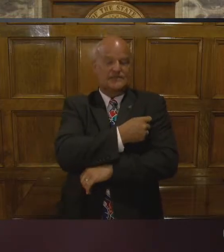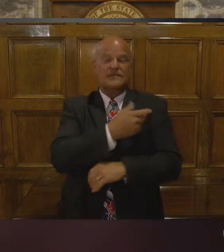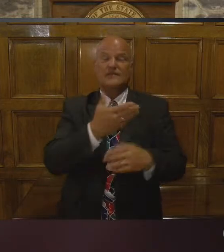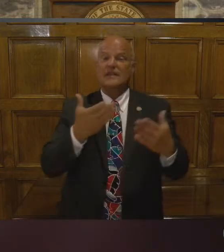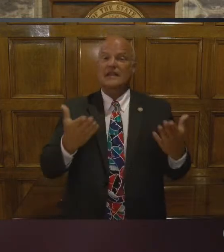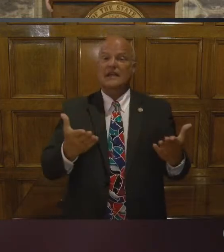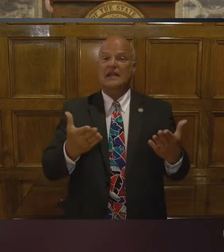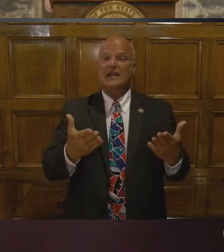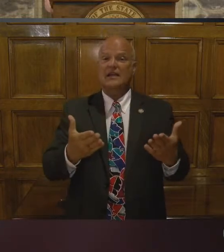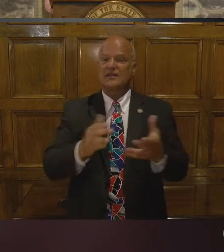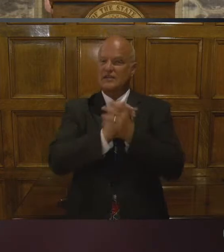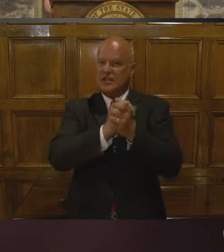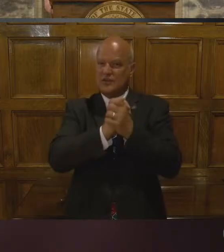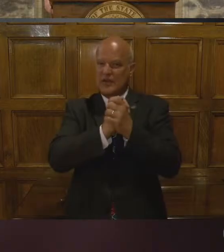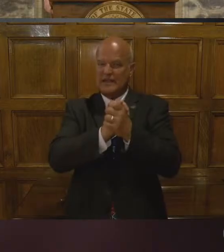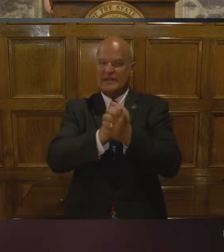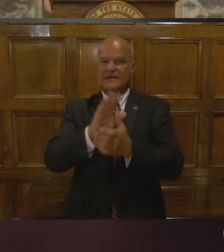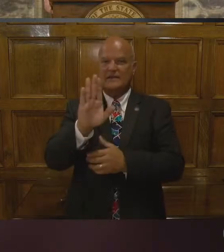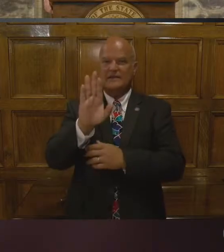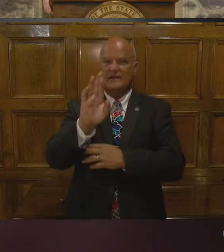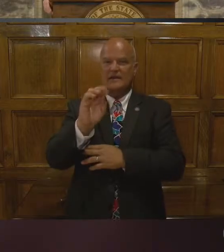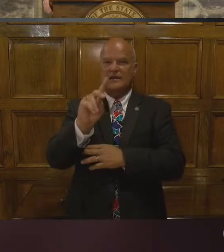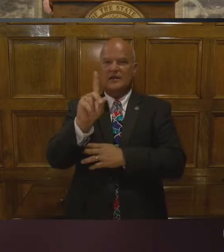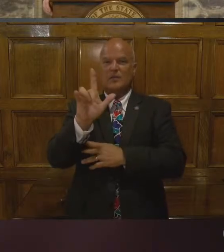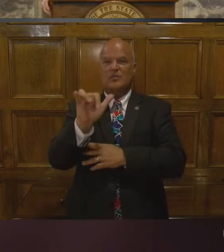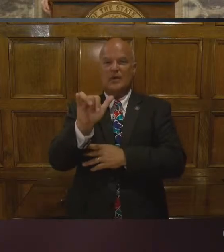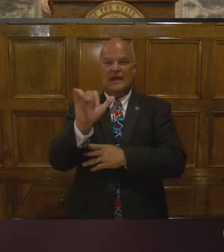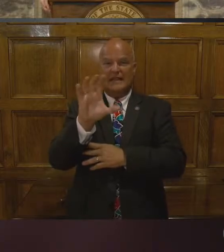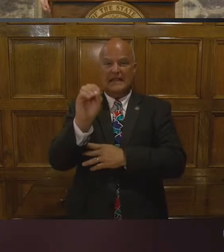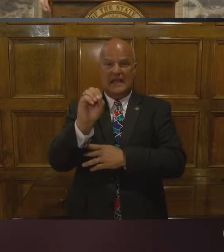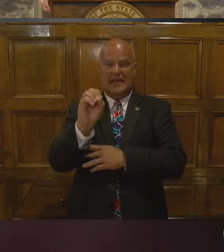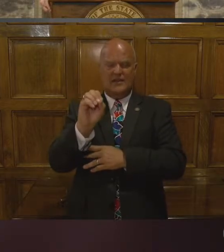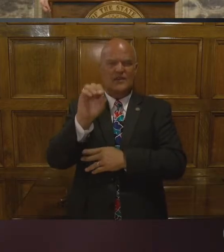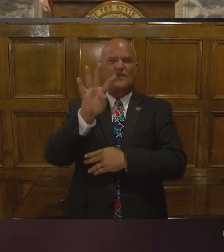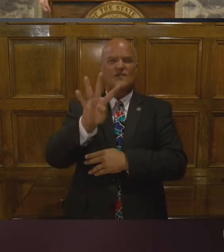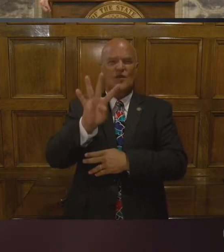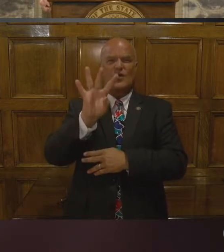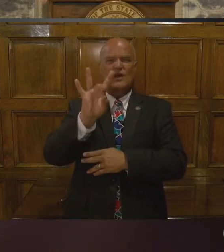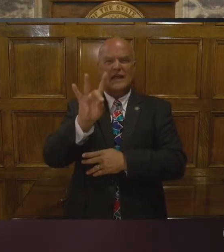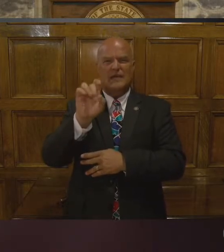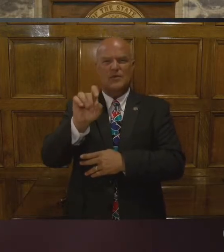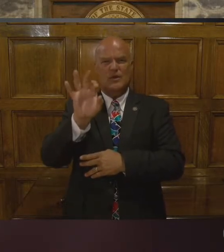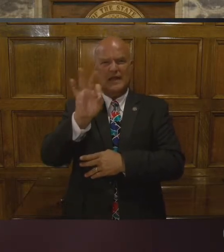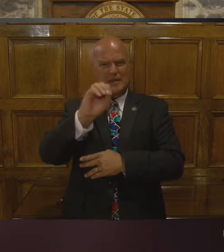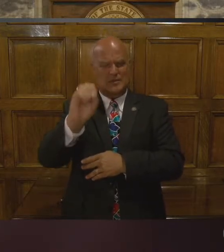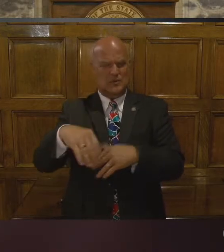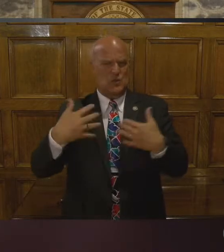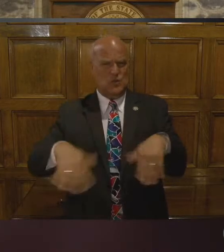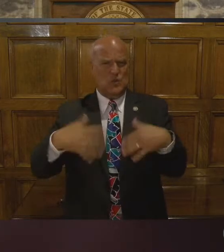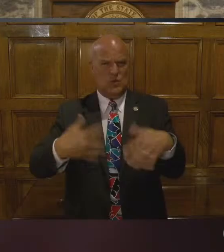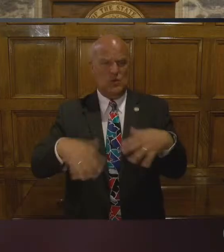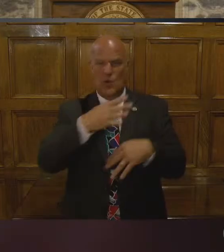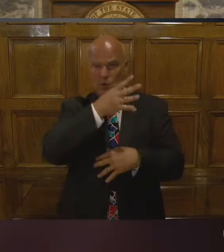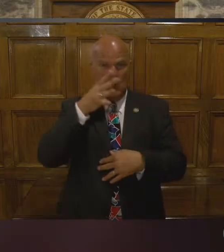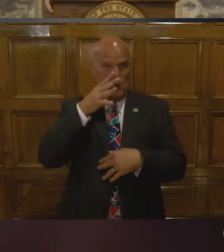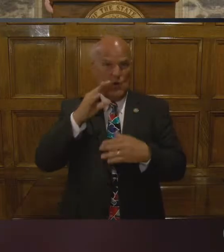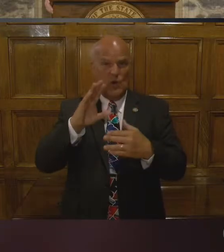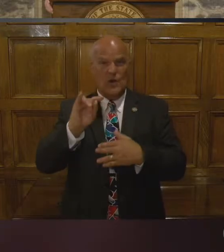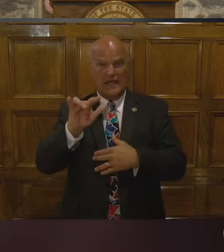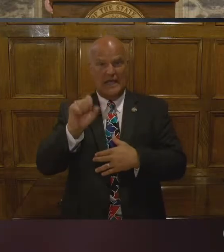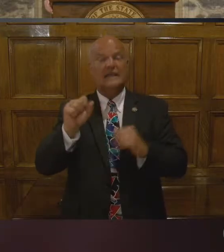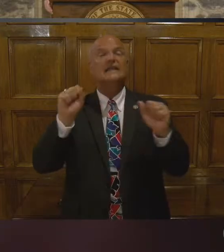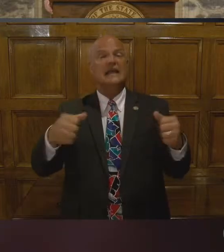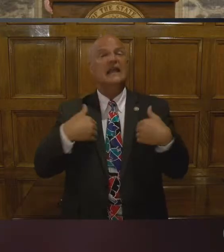here, congratulations to Bradley County, top county with 48.9%. So in a rural county, you can have